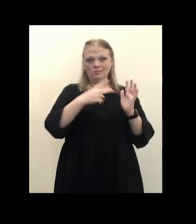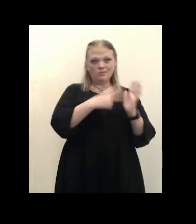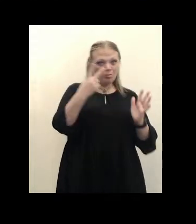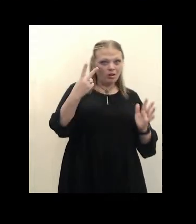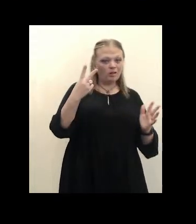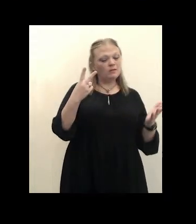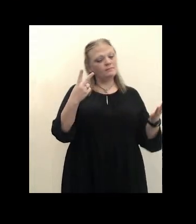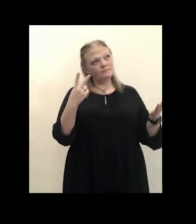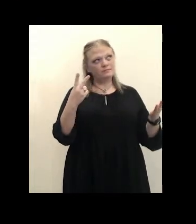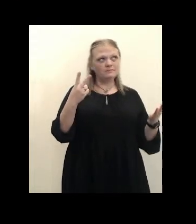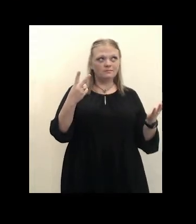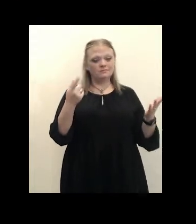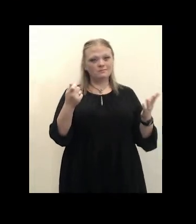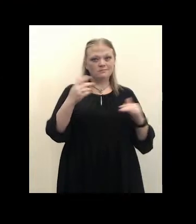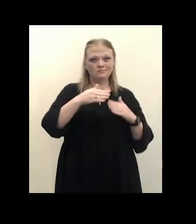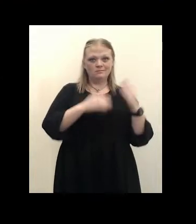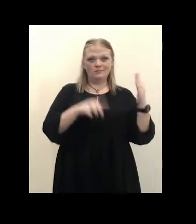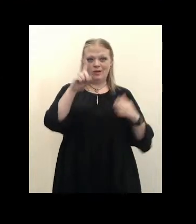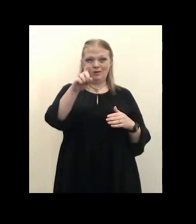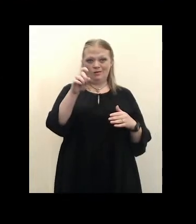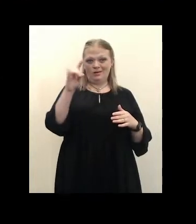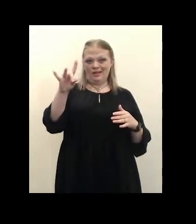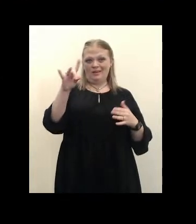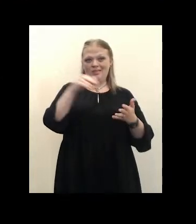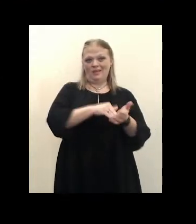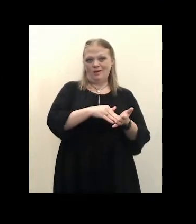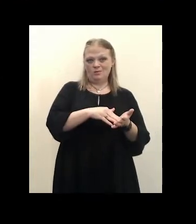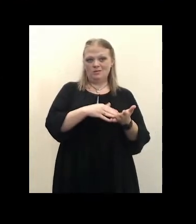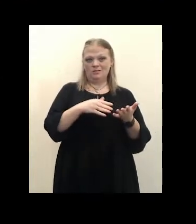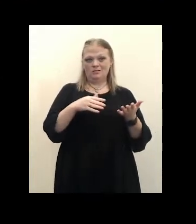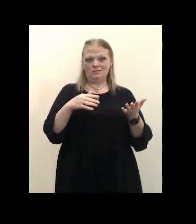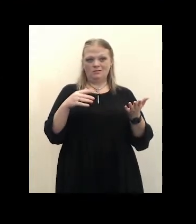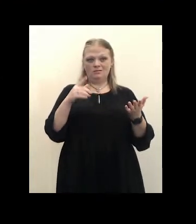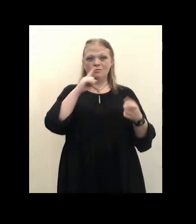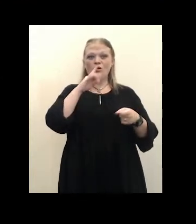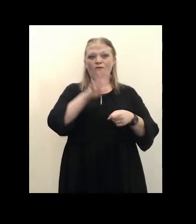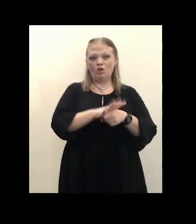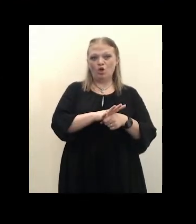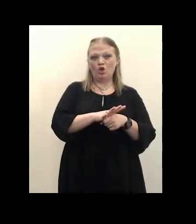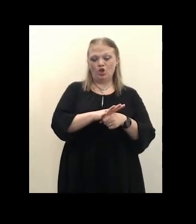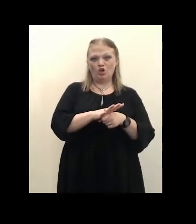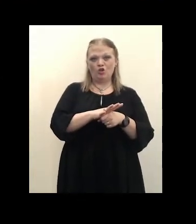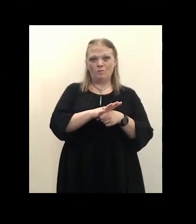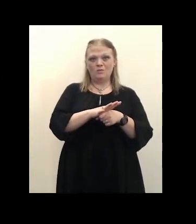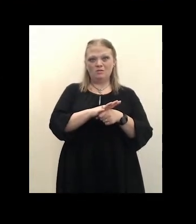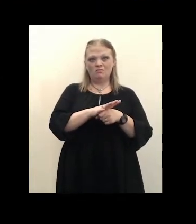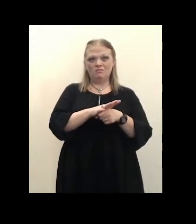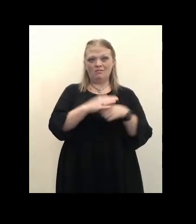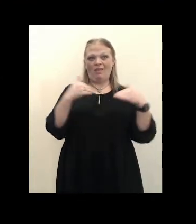a little less than 108,000 Erie County residents have had confirmed cases of COVID-19,